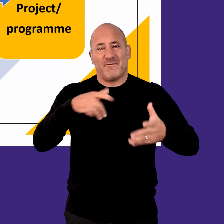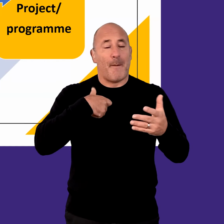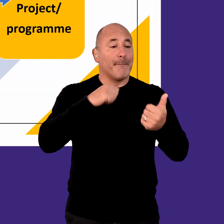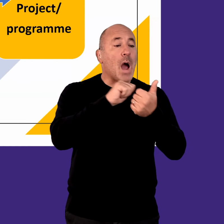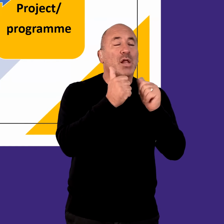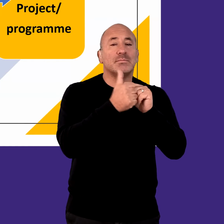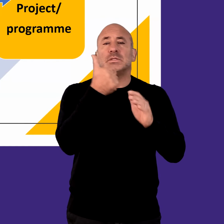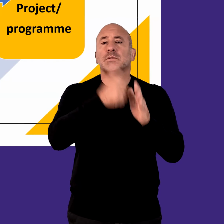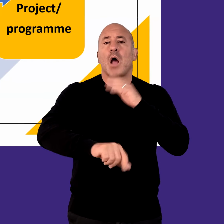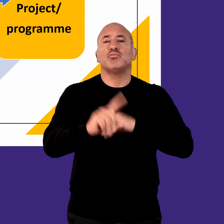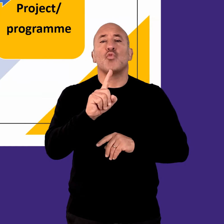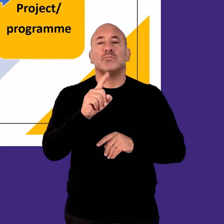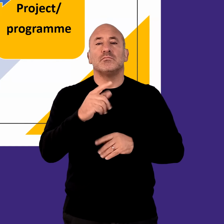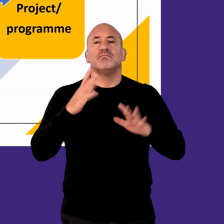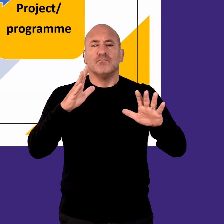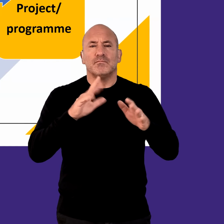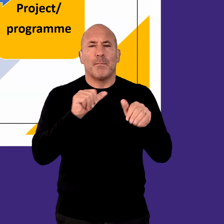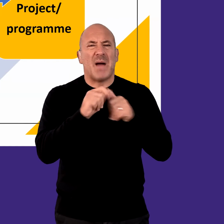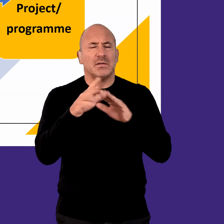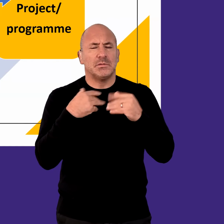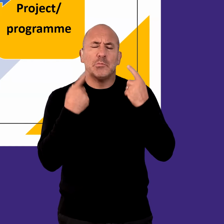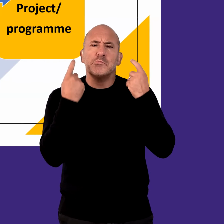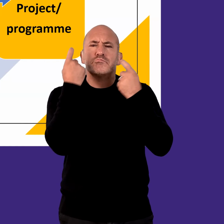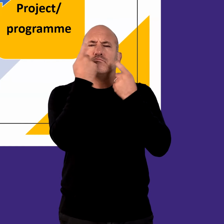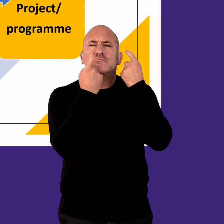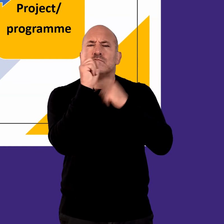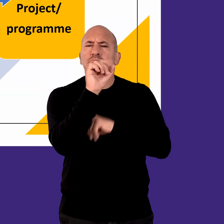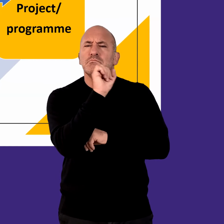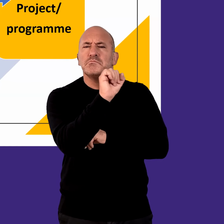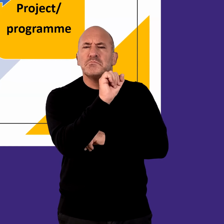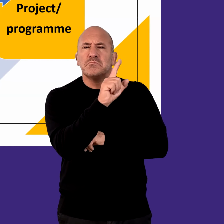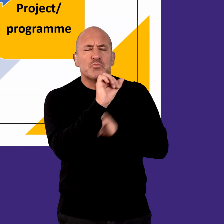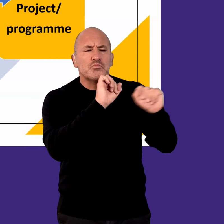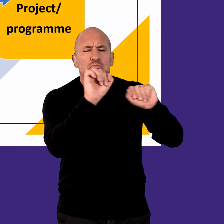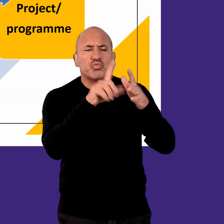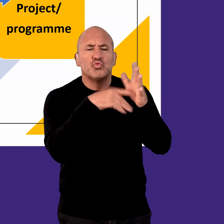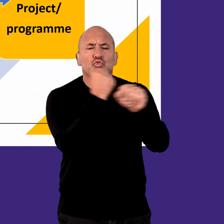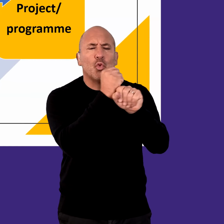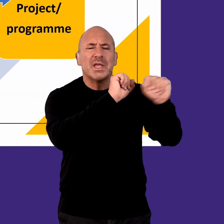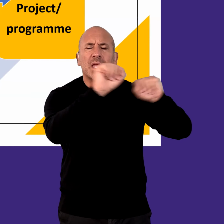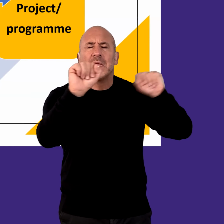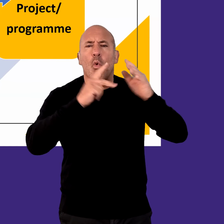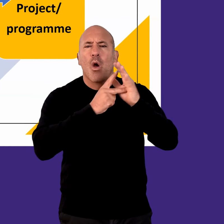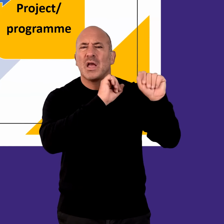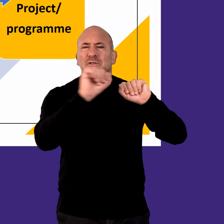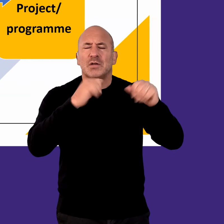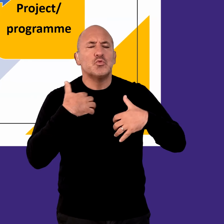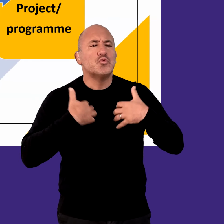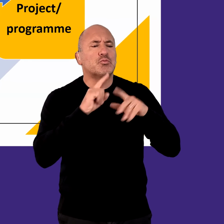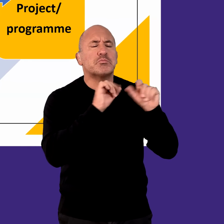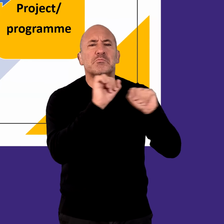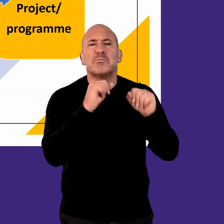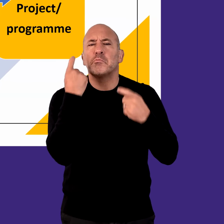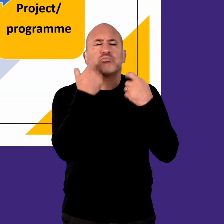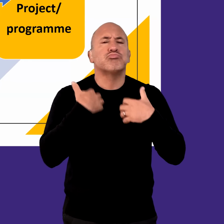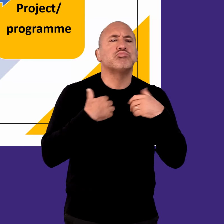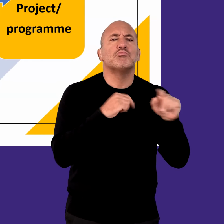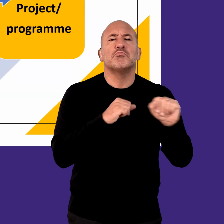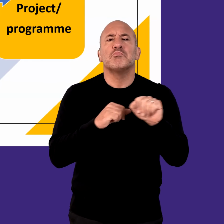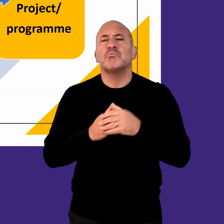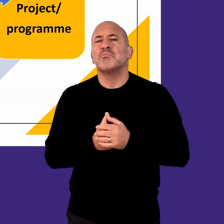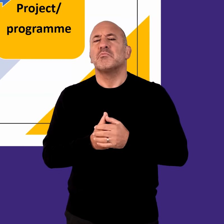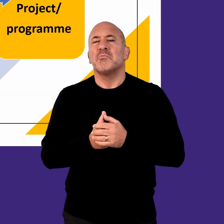The starting point for almost any partnership at ARC is from a position of curiosity and interest in what other organisations are